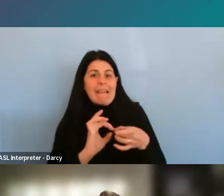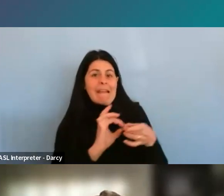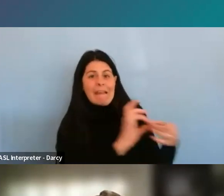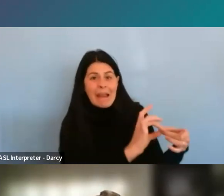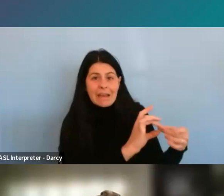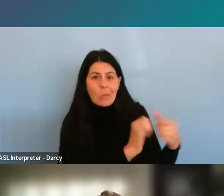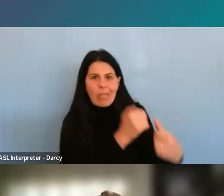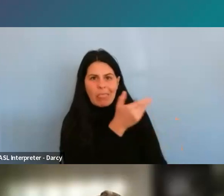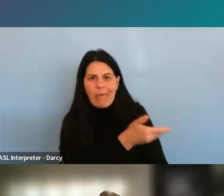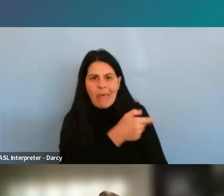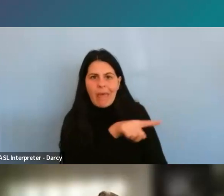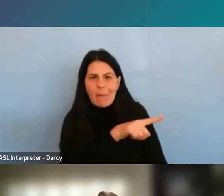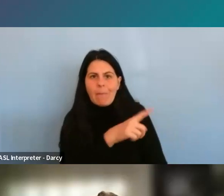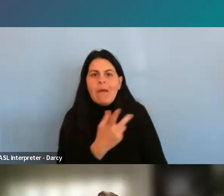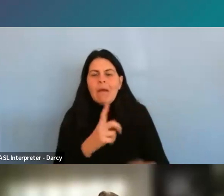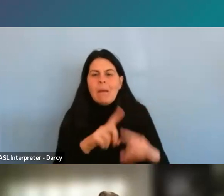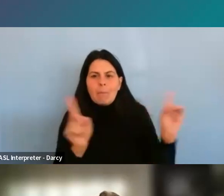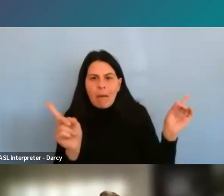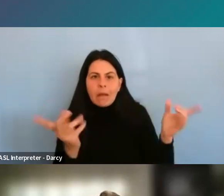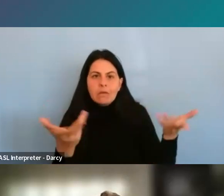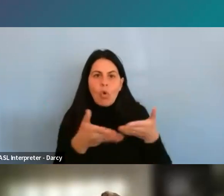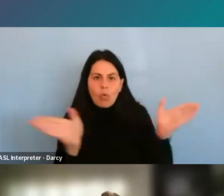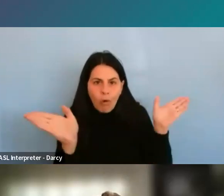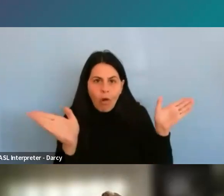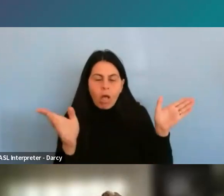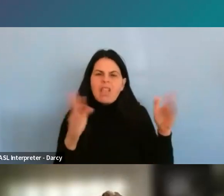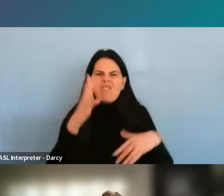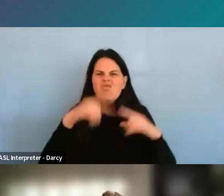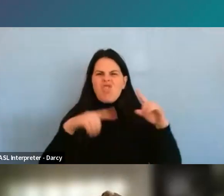that overall, and there's a variety of us